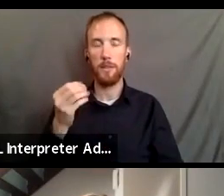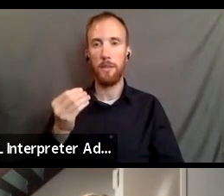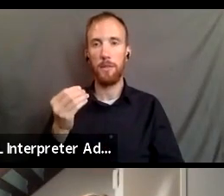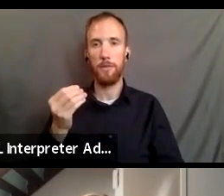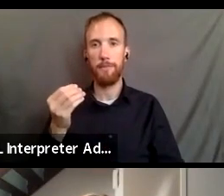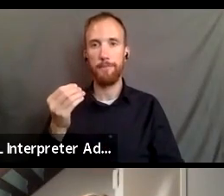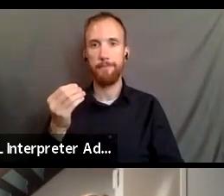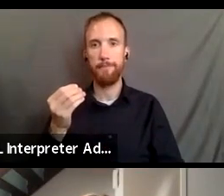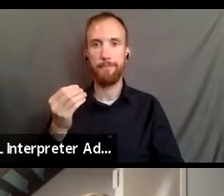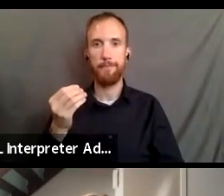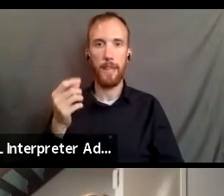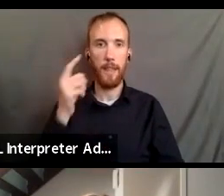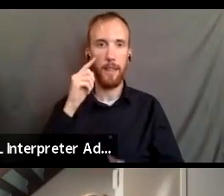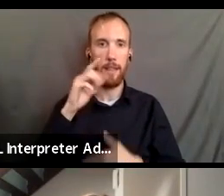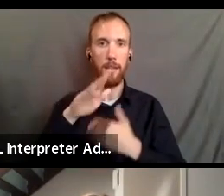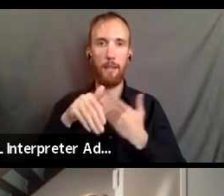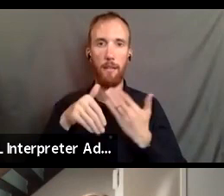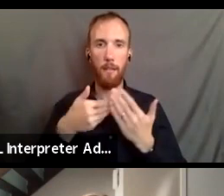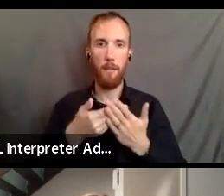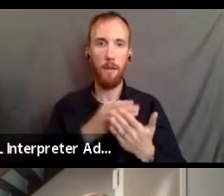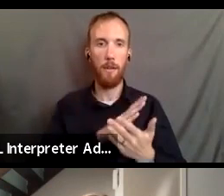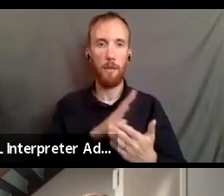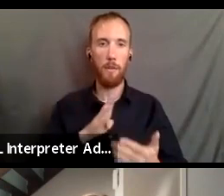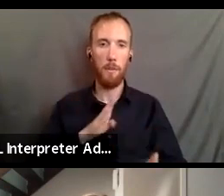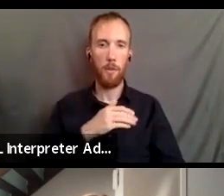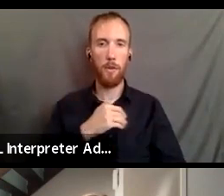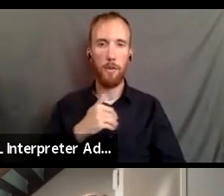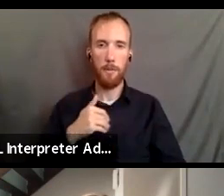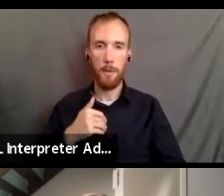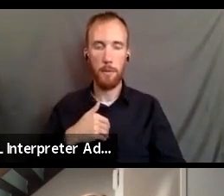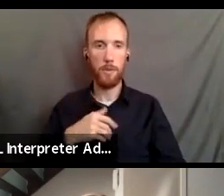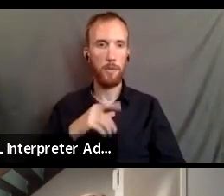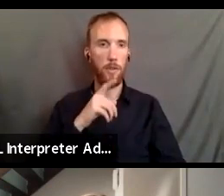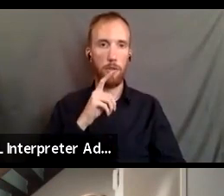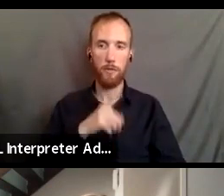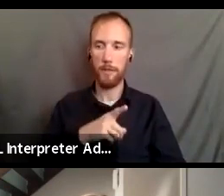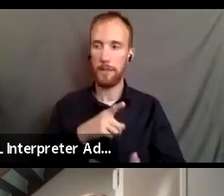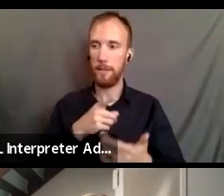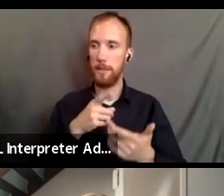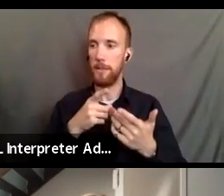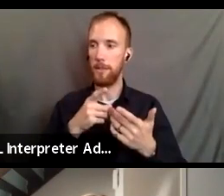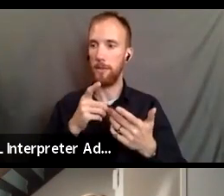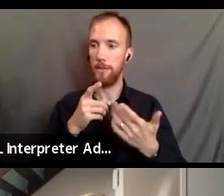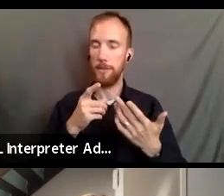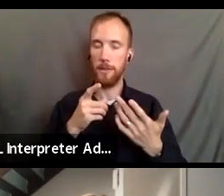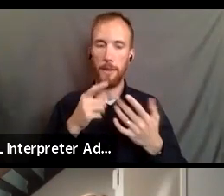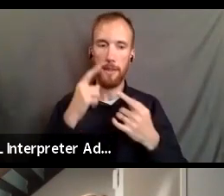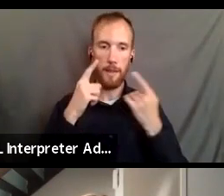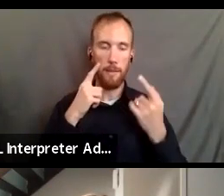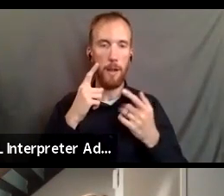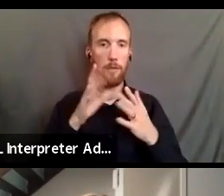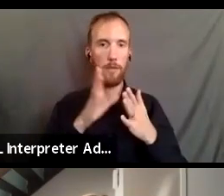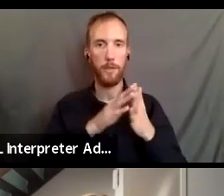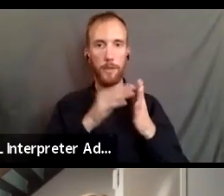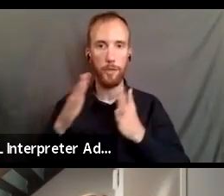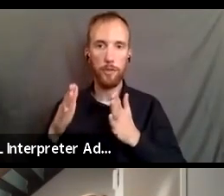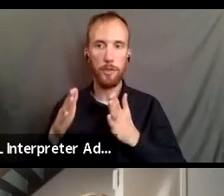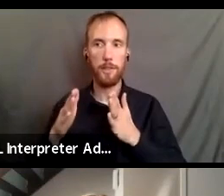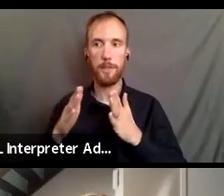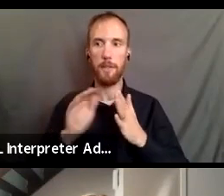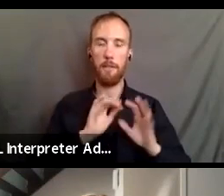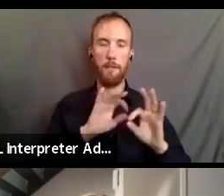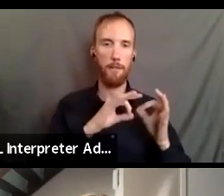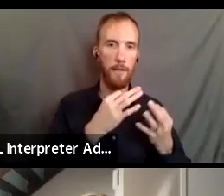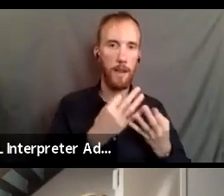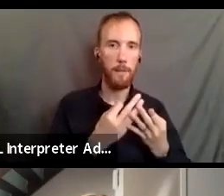acting and what they feel is the best interest of our students our families um and our